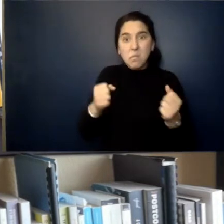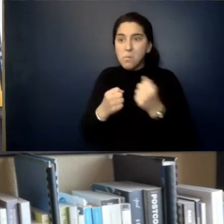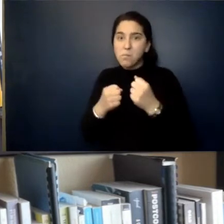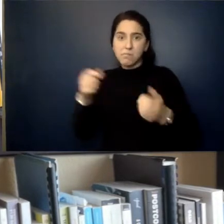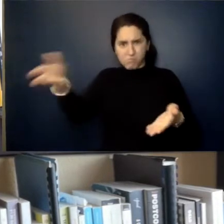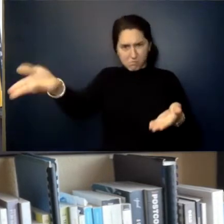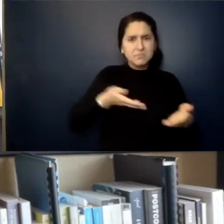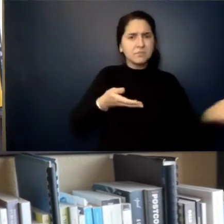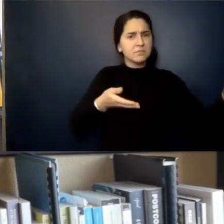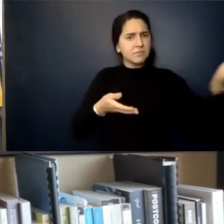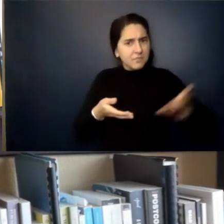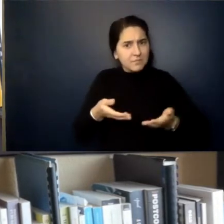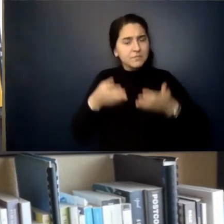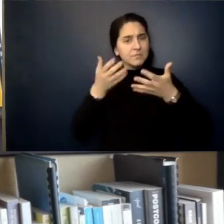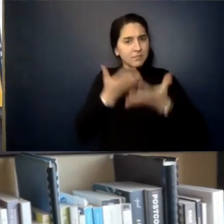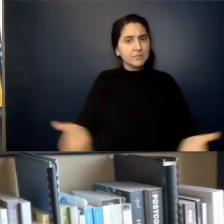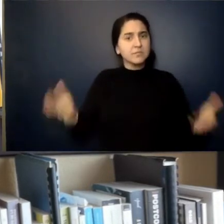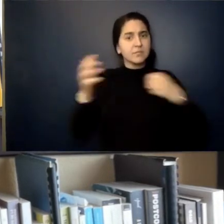that